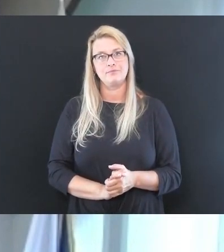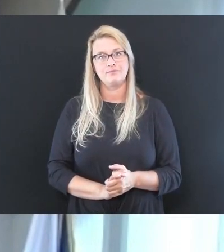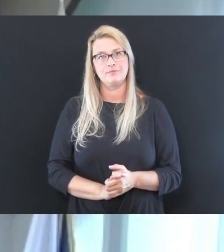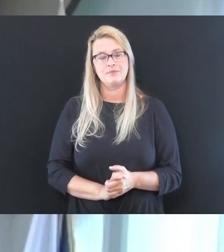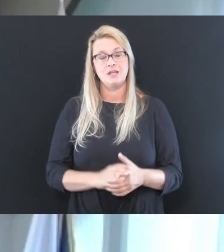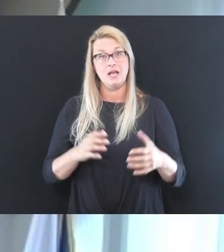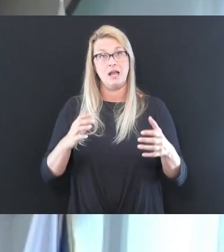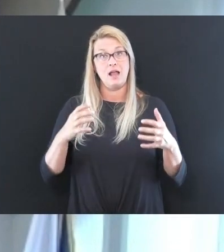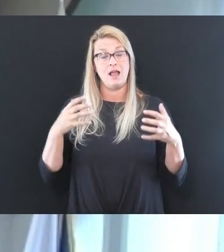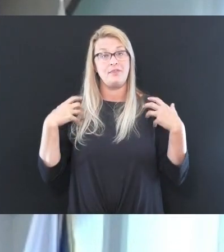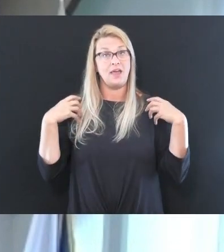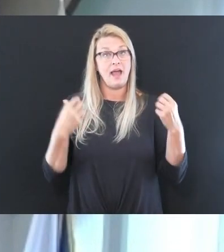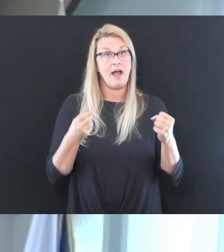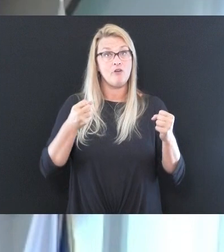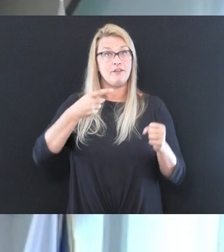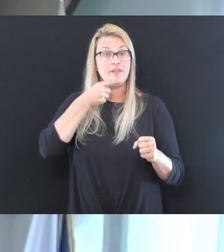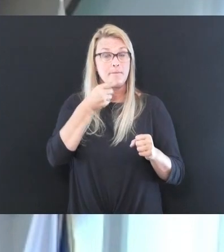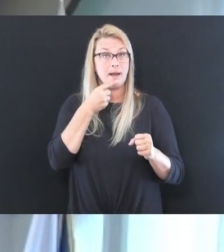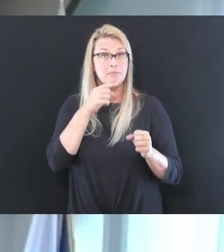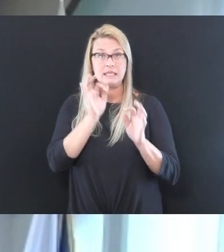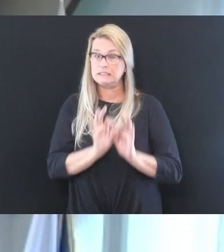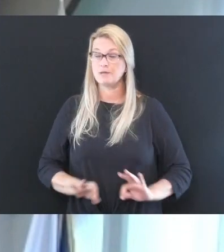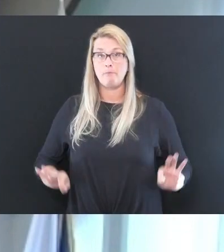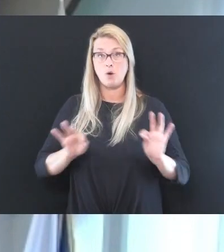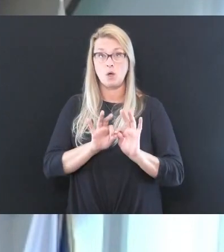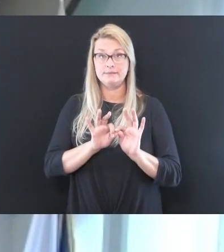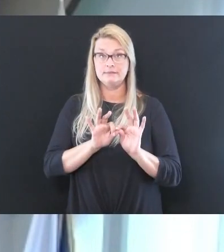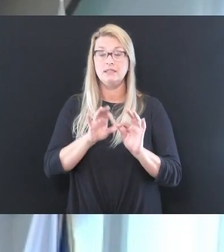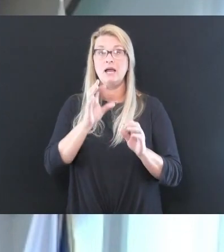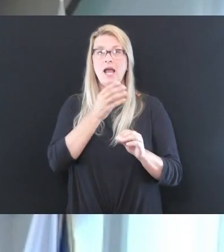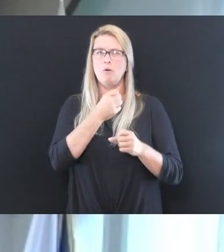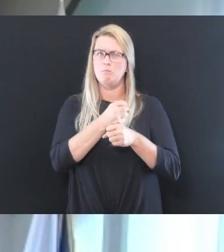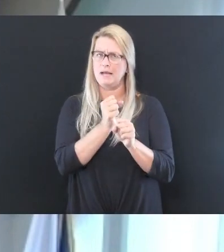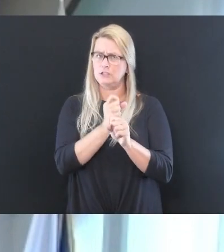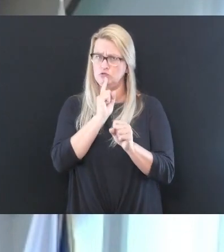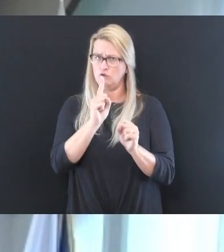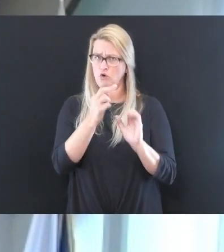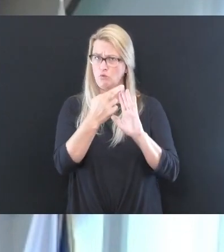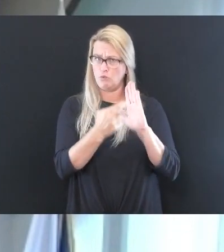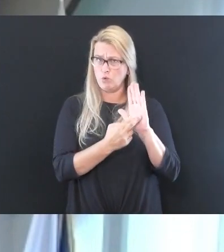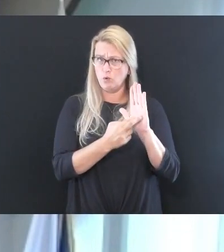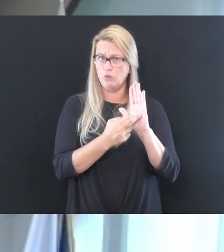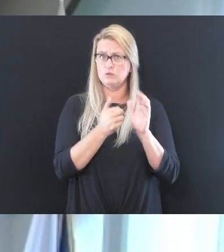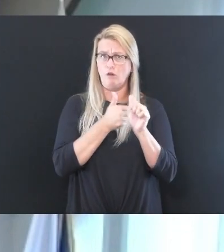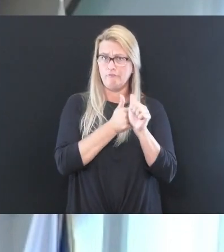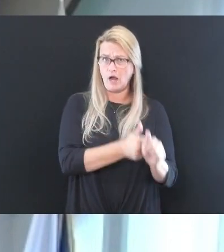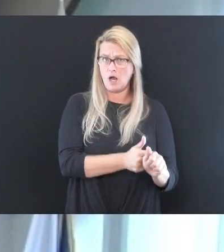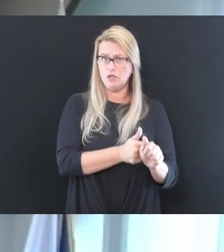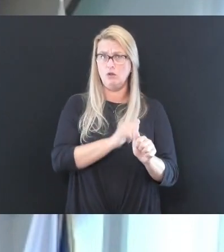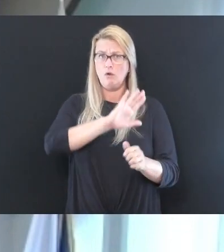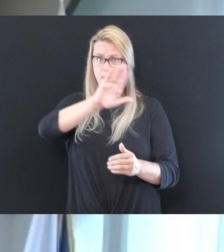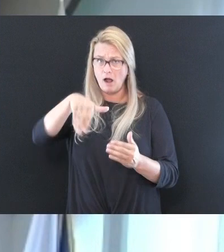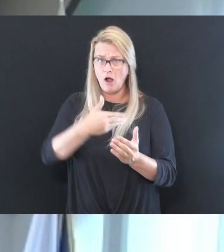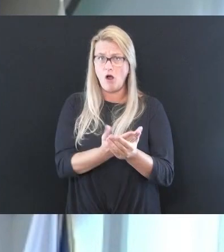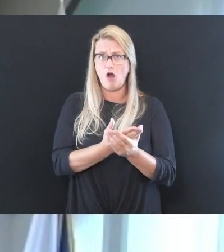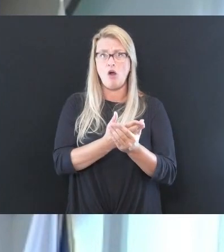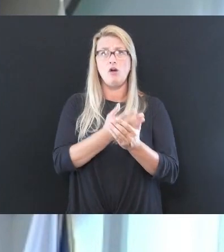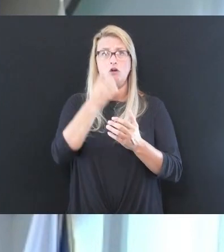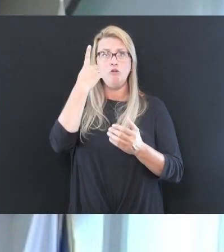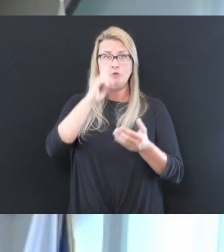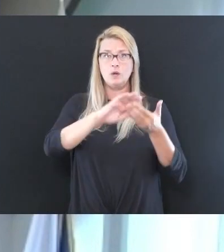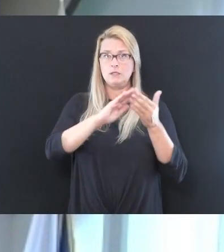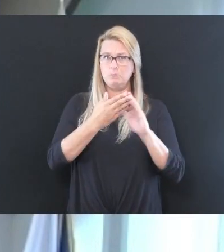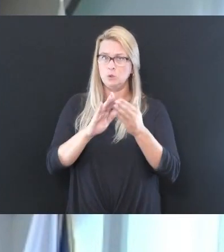public is of utmost importance, and we would like to ensure that the rules are being followed to continue to keep communities safe and